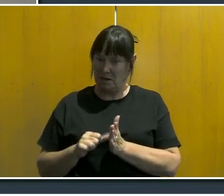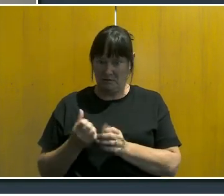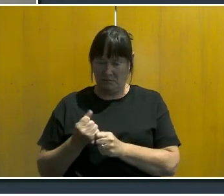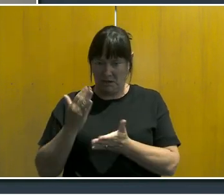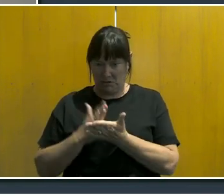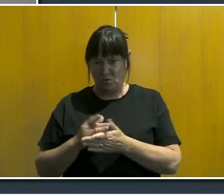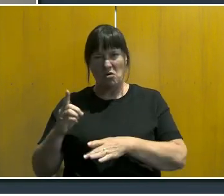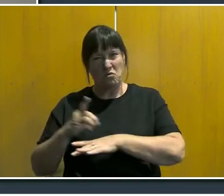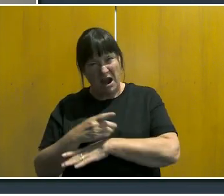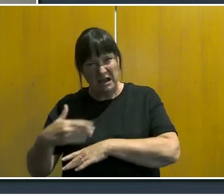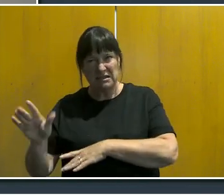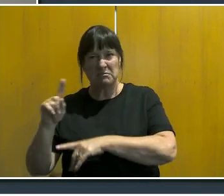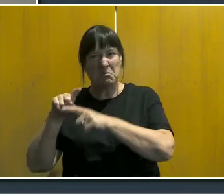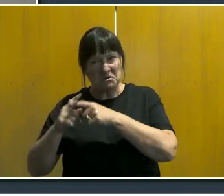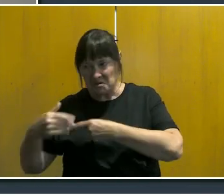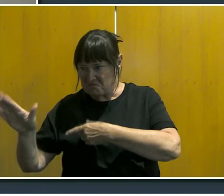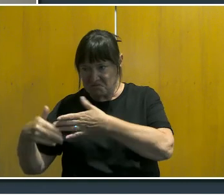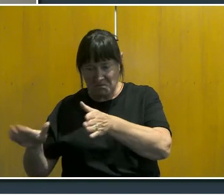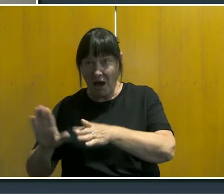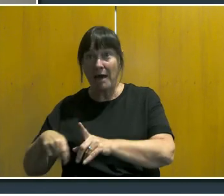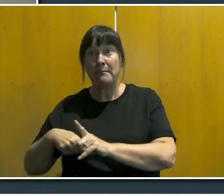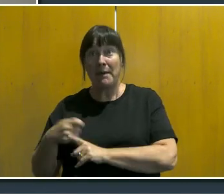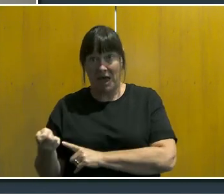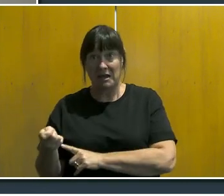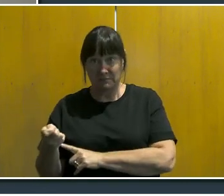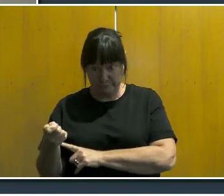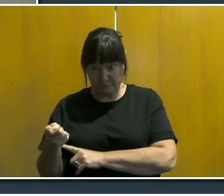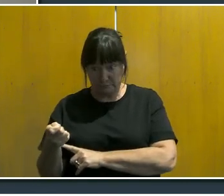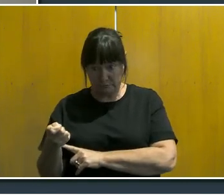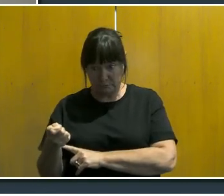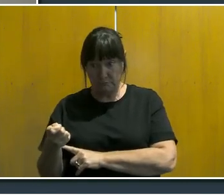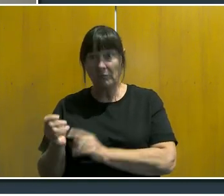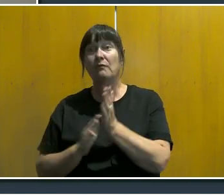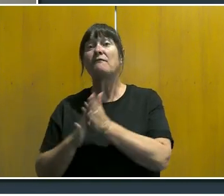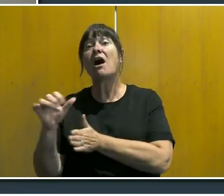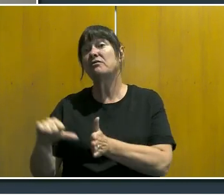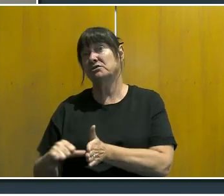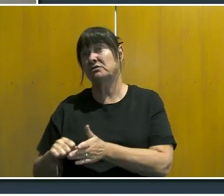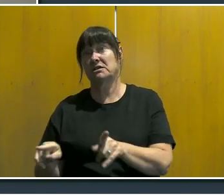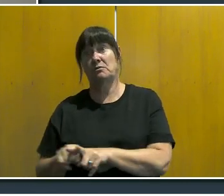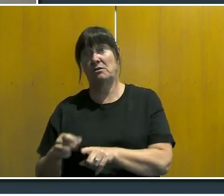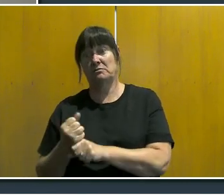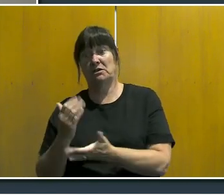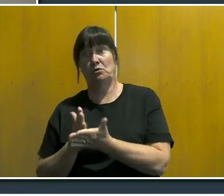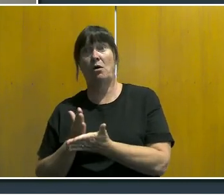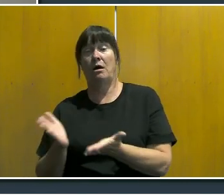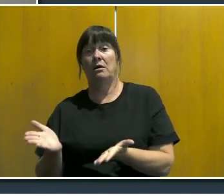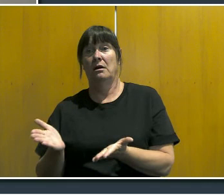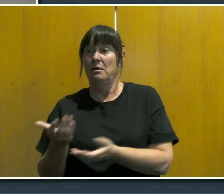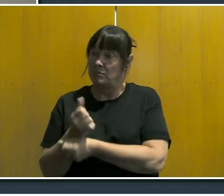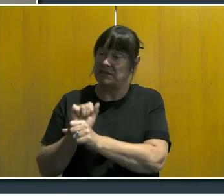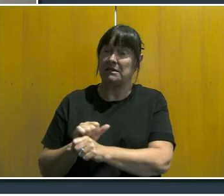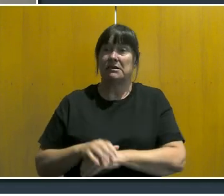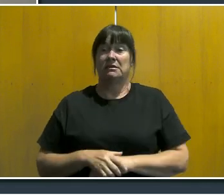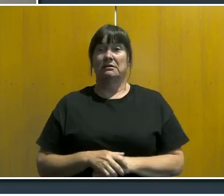pay a significant amount in rural fire insurance premiums every year too to ensure that I'm